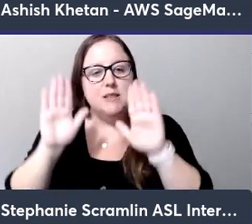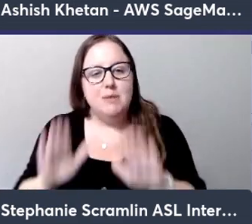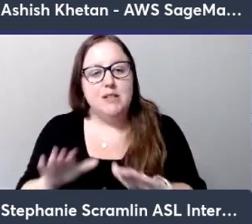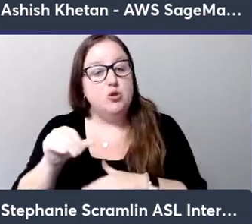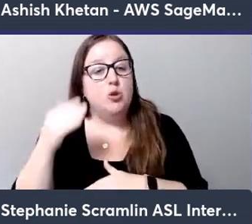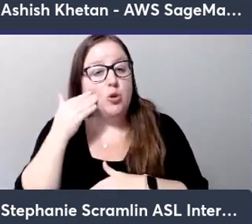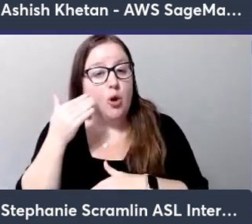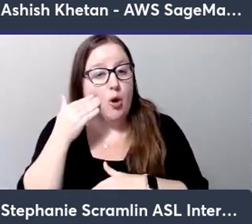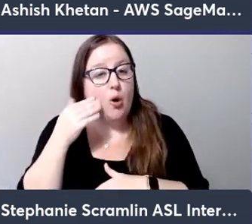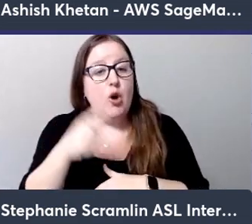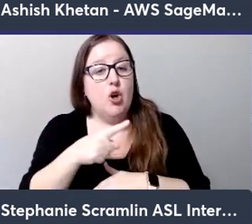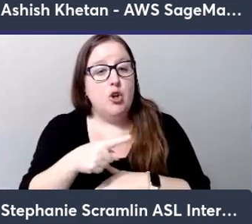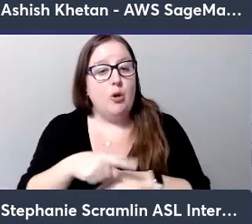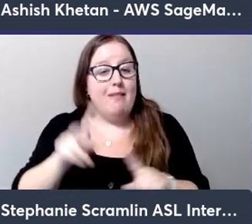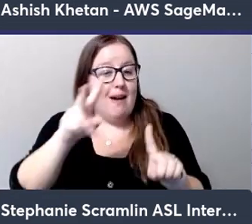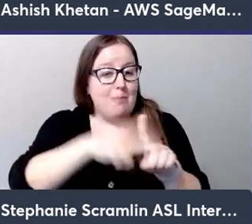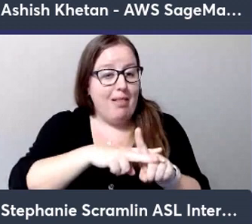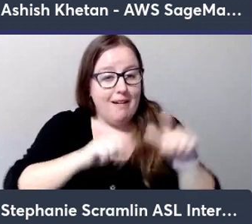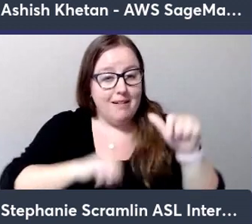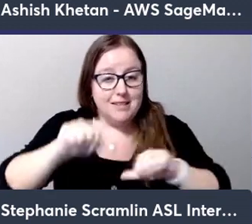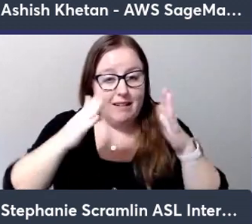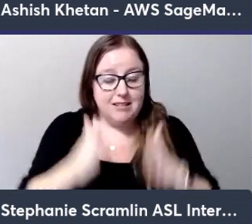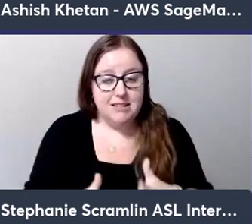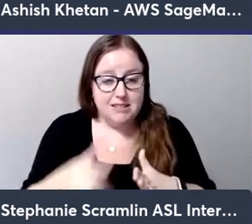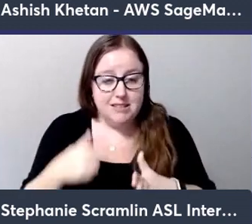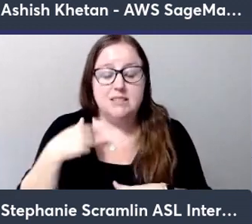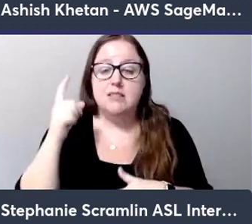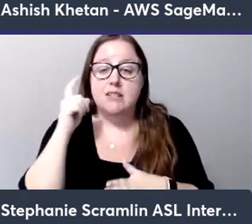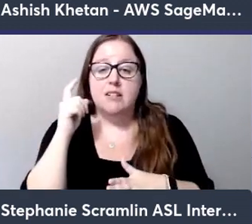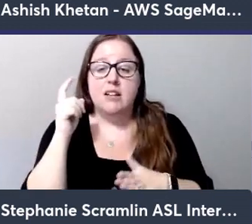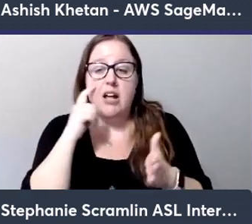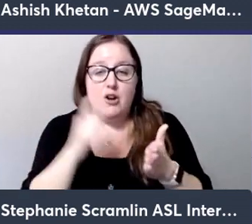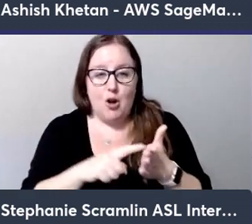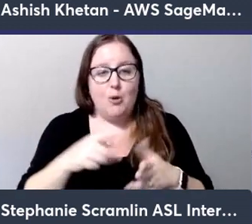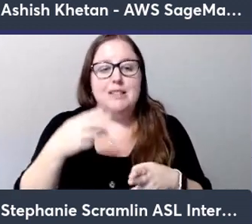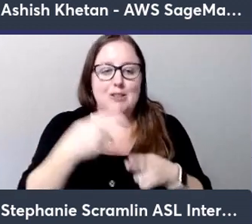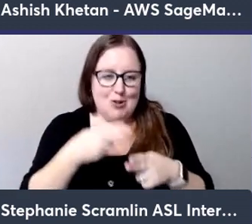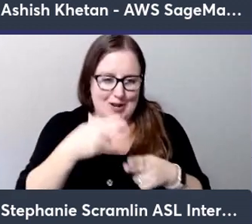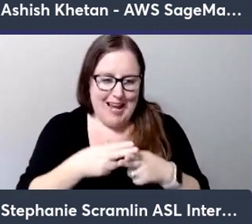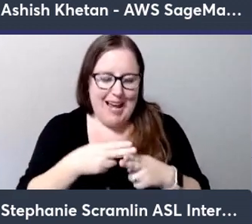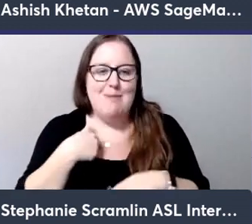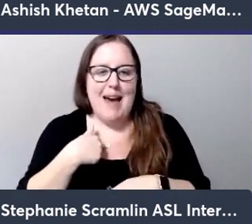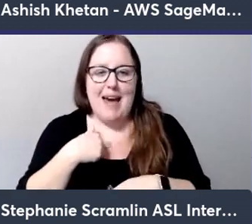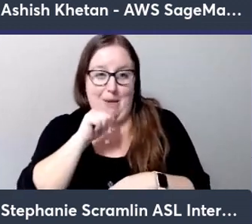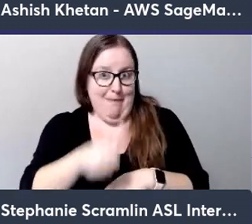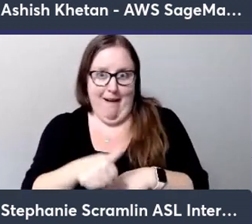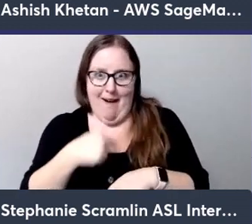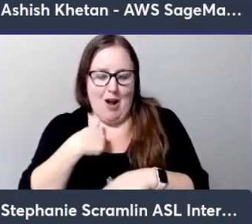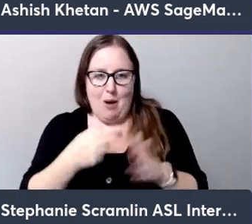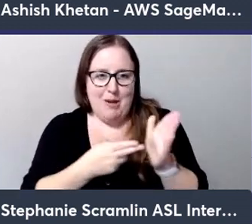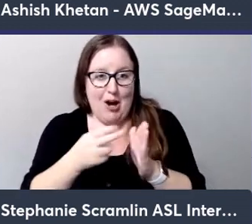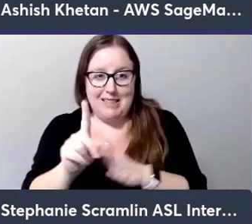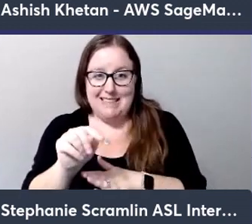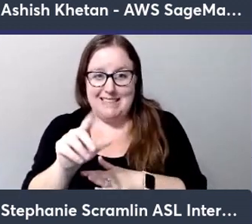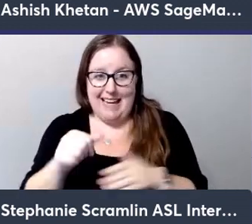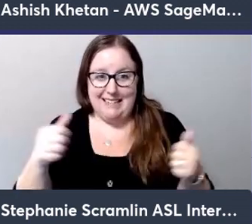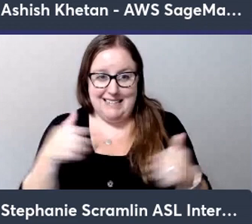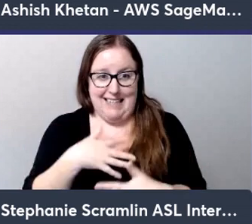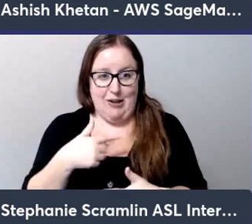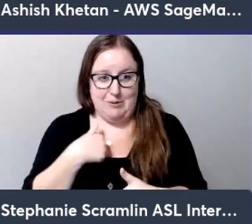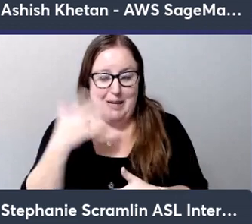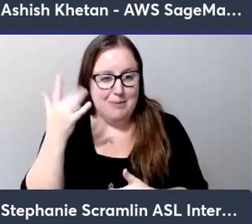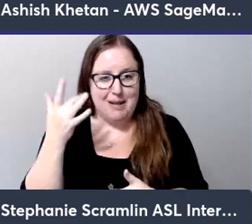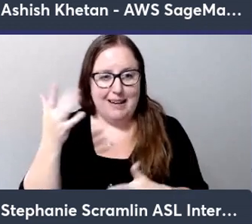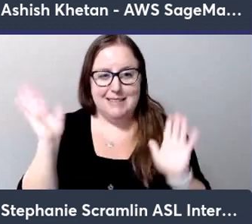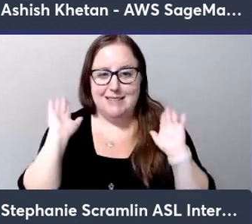know, you're an applied scientist, and I noticed that in your name, and I definitely am not. So I'll be honest, data does scare me because I